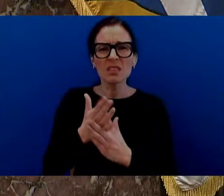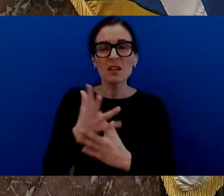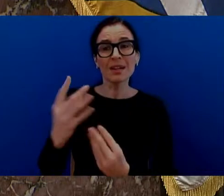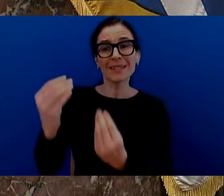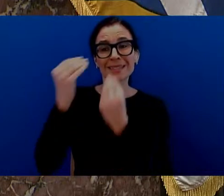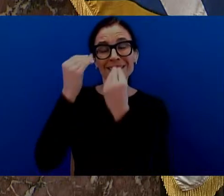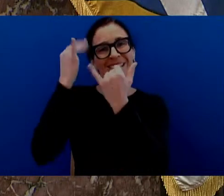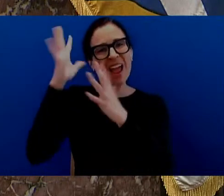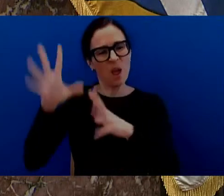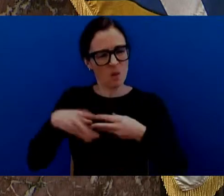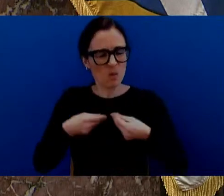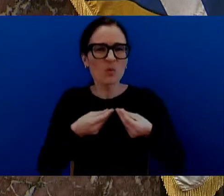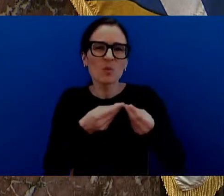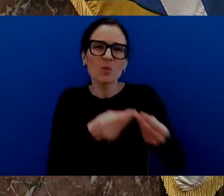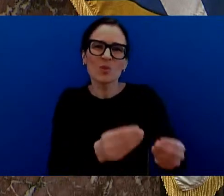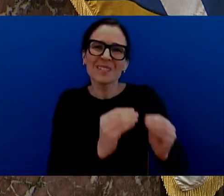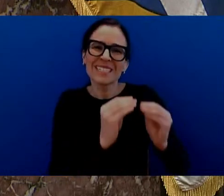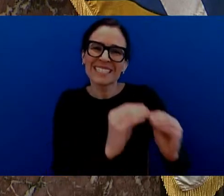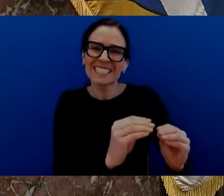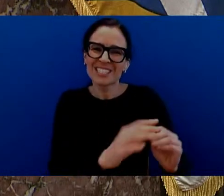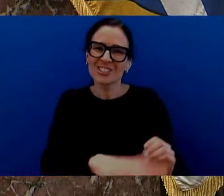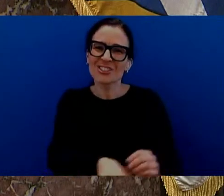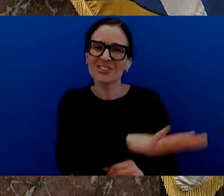They didn't leave you empty.